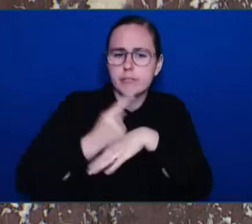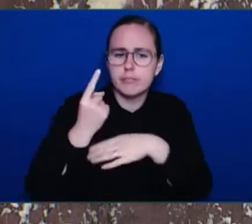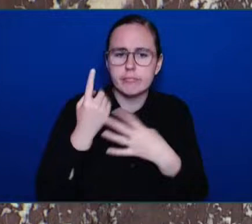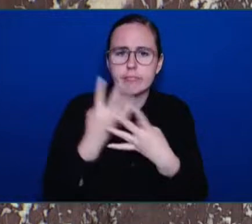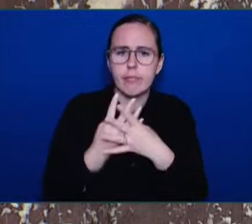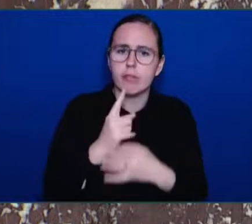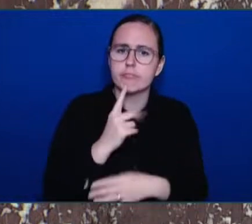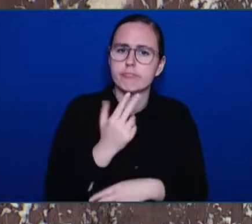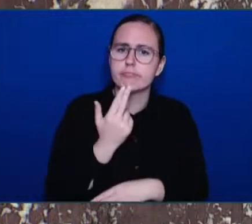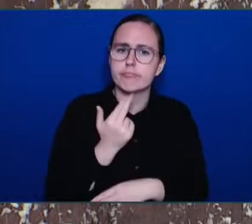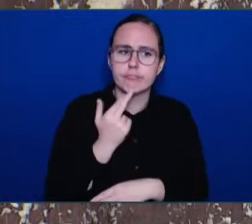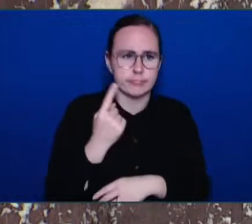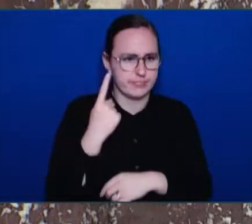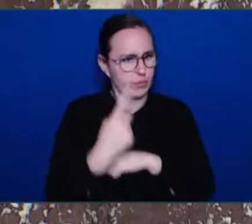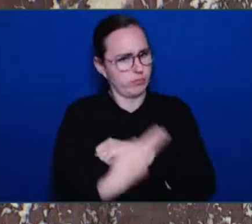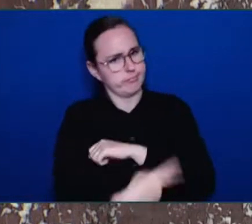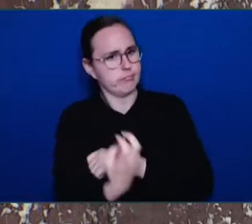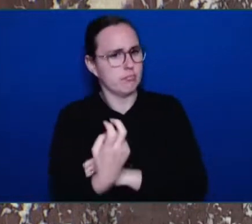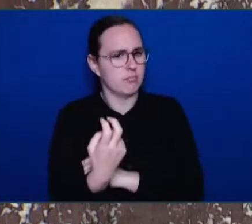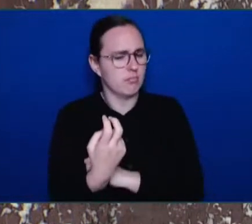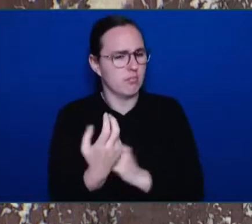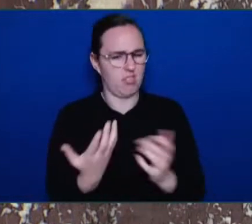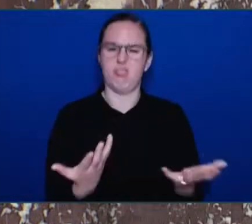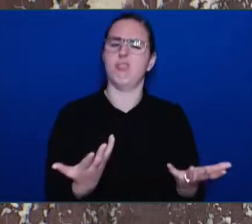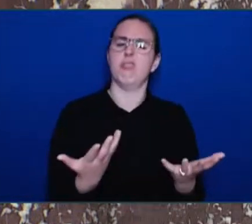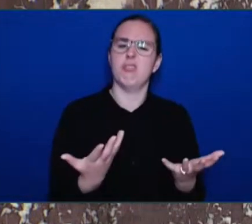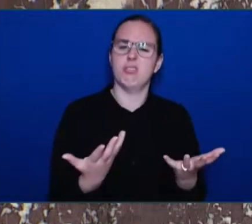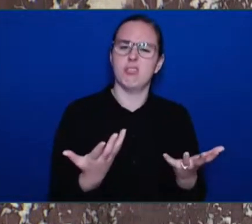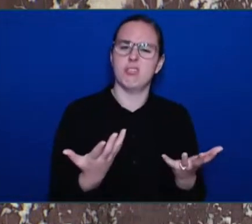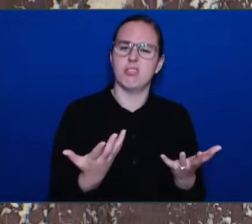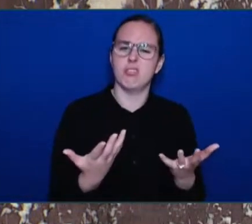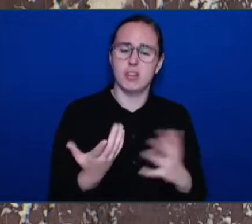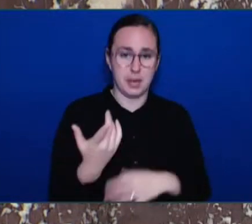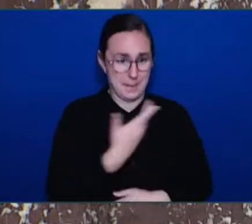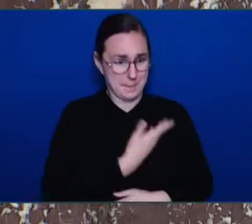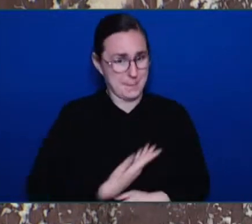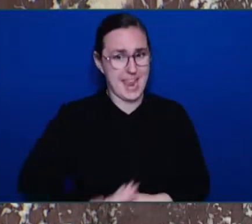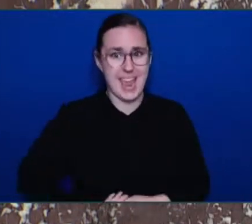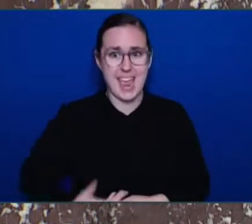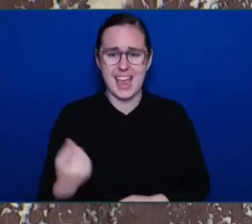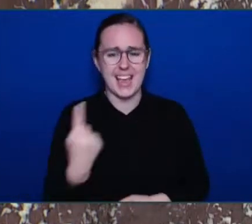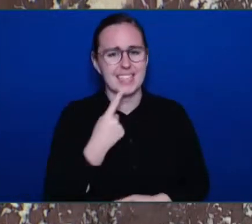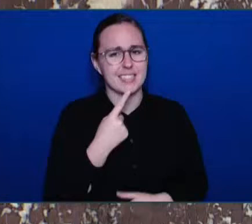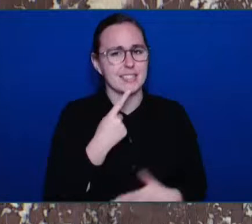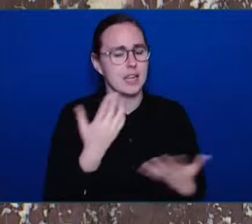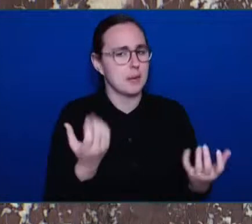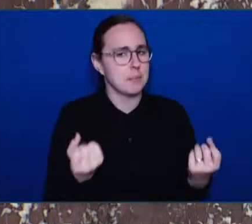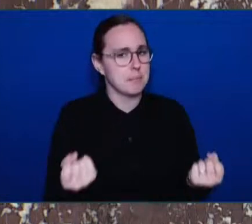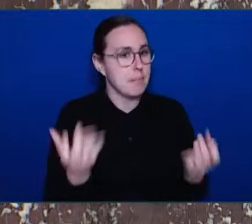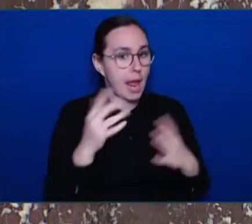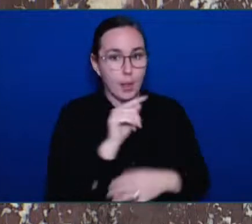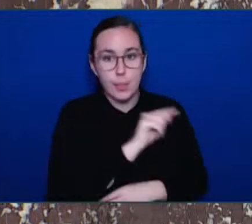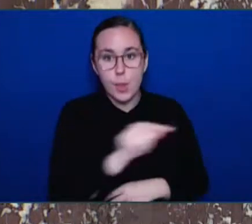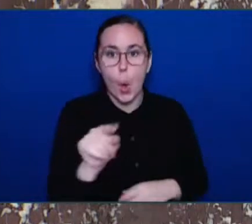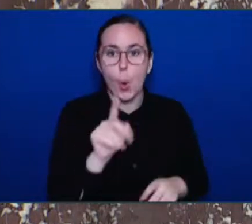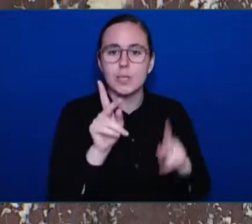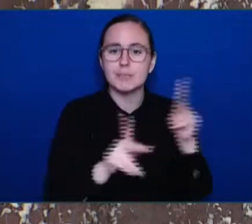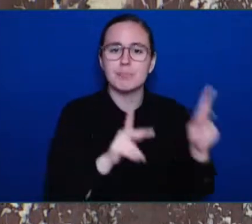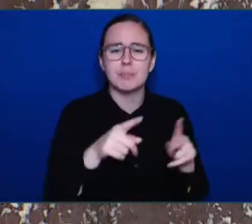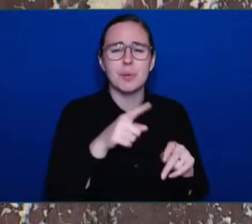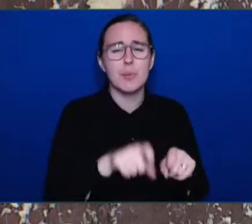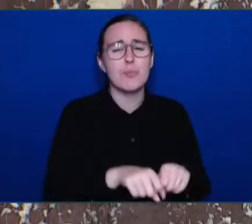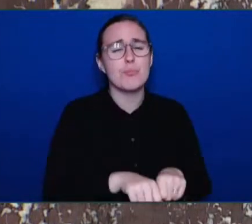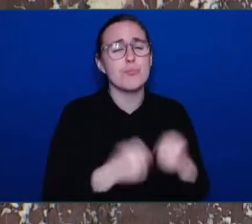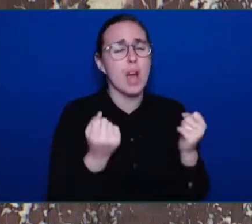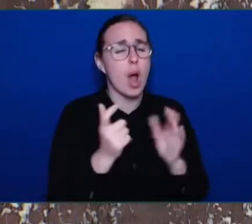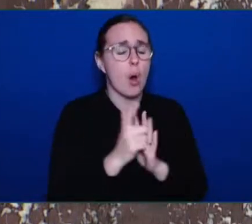repeat offenders being continuously released back into our community," end quote. Mr. Speaker, when will the NDP end